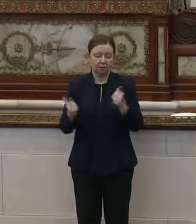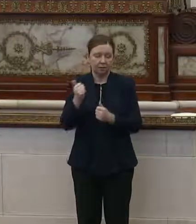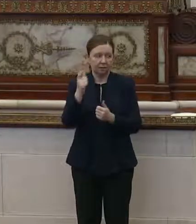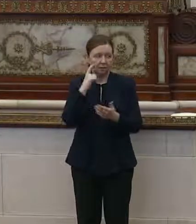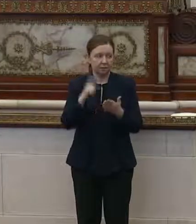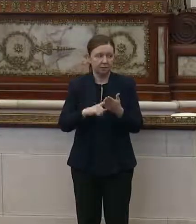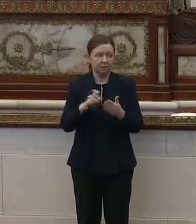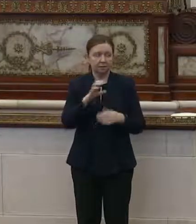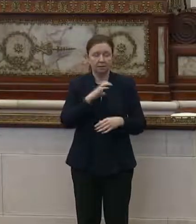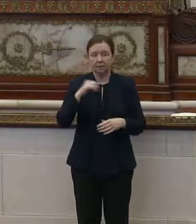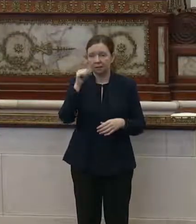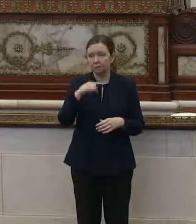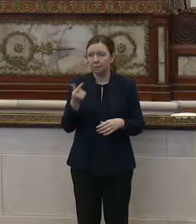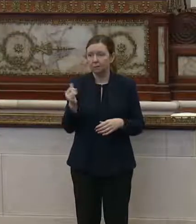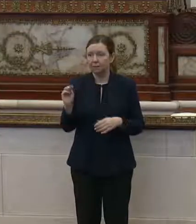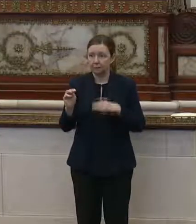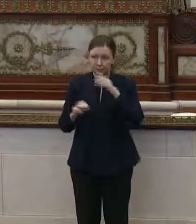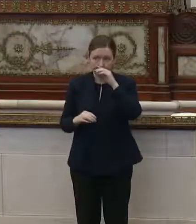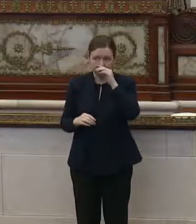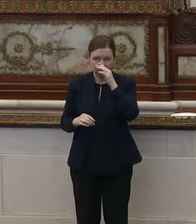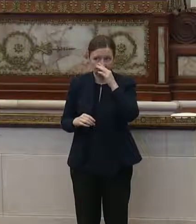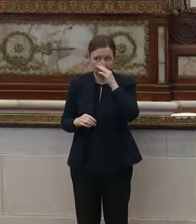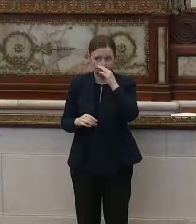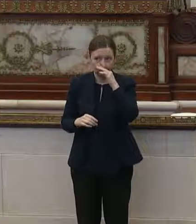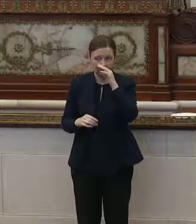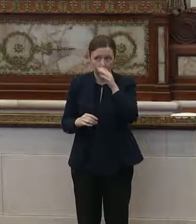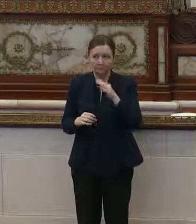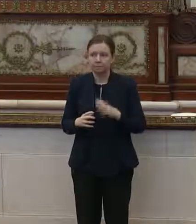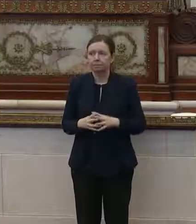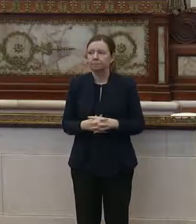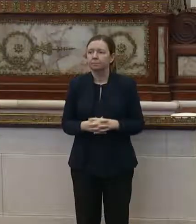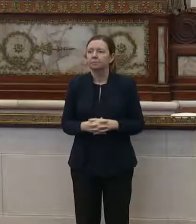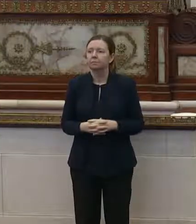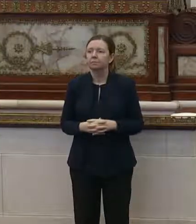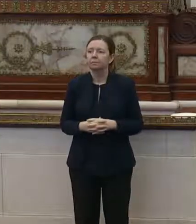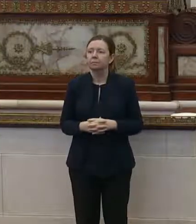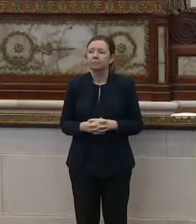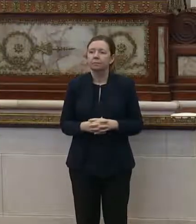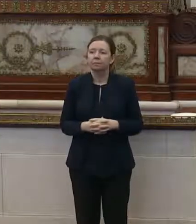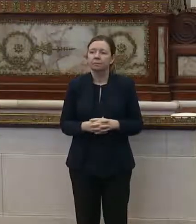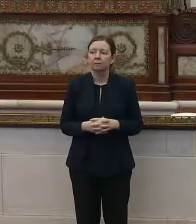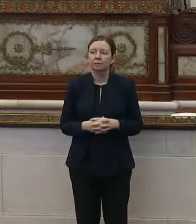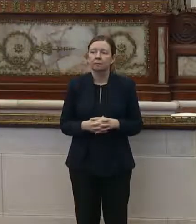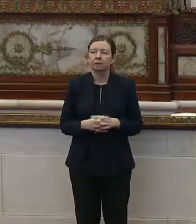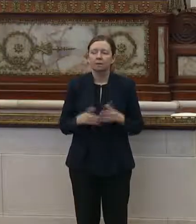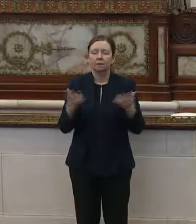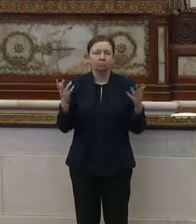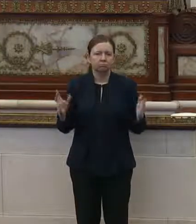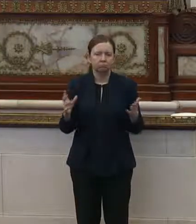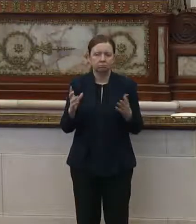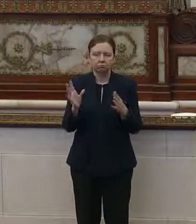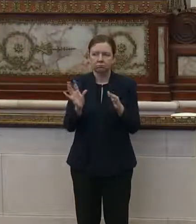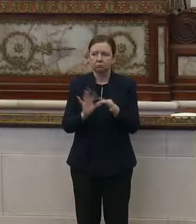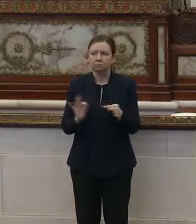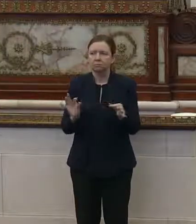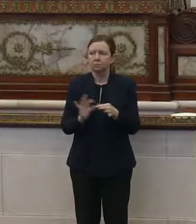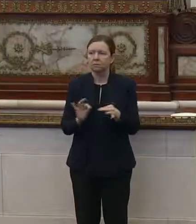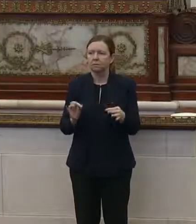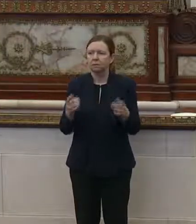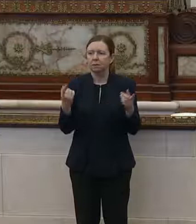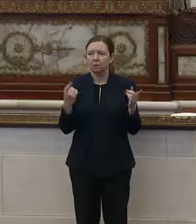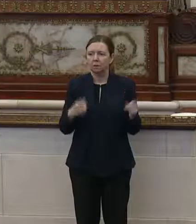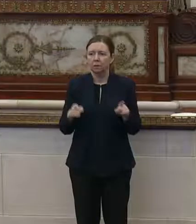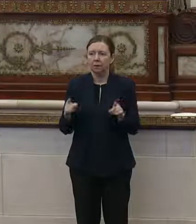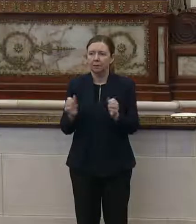Gim. Thank you very much, Madam Chair. So I think, as has been noted, what